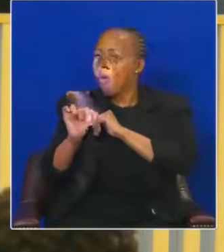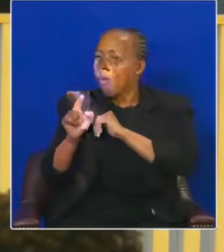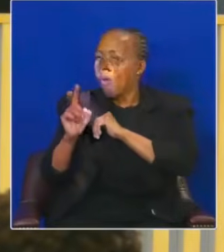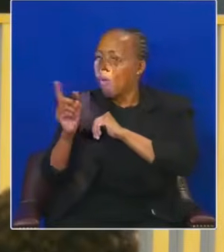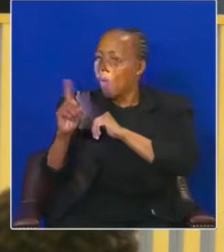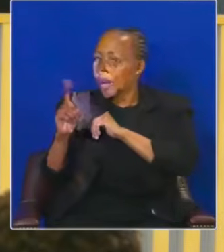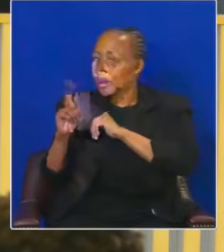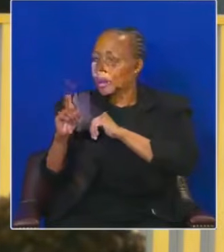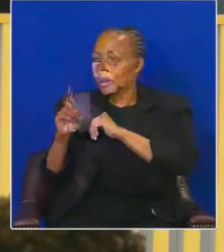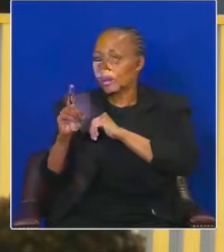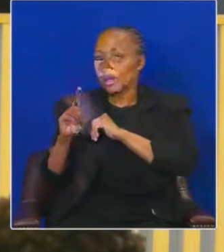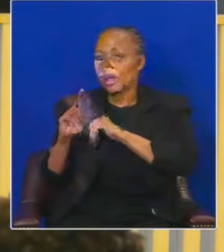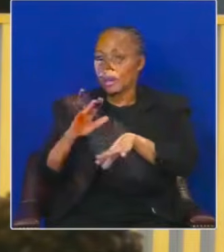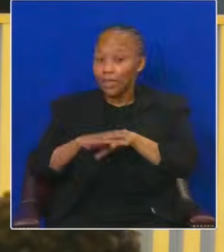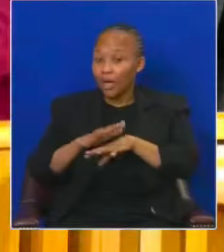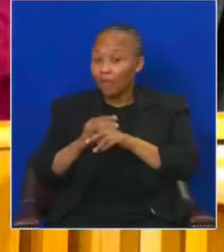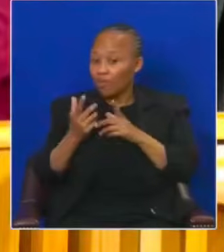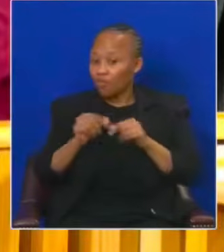My role